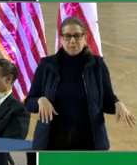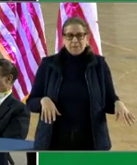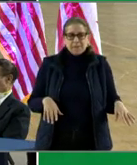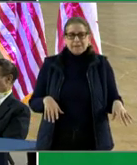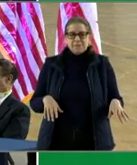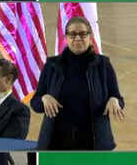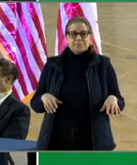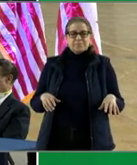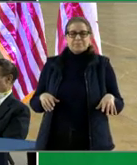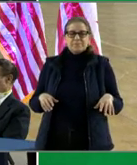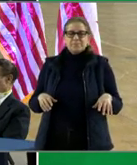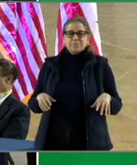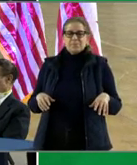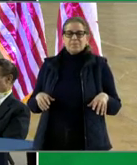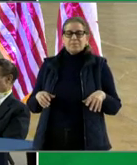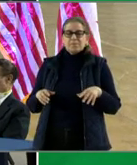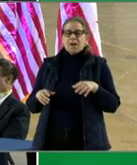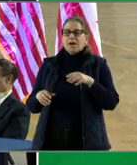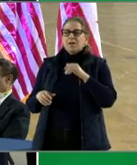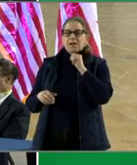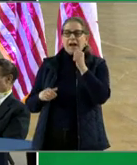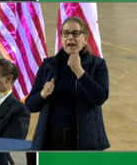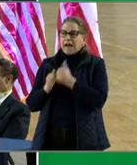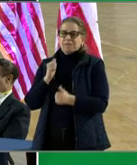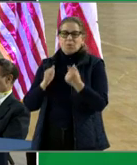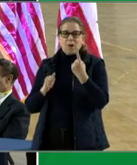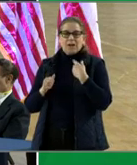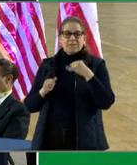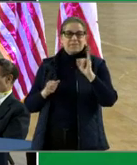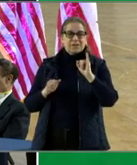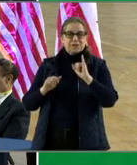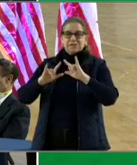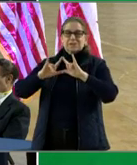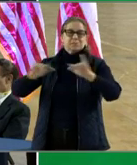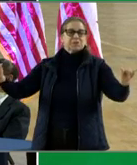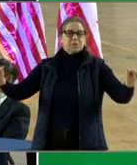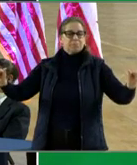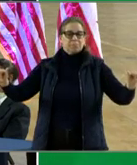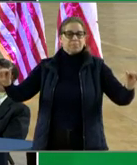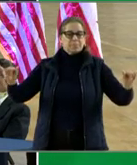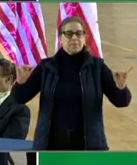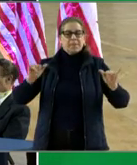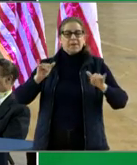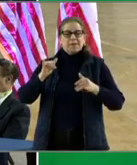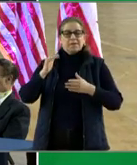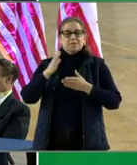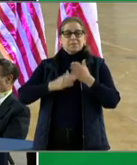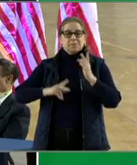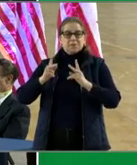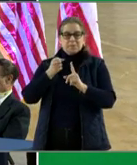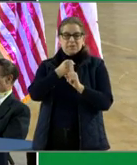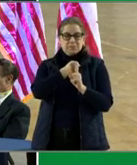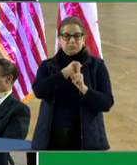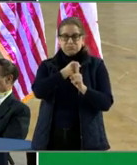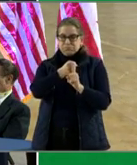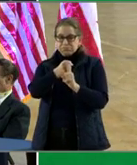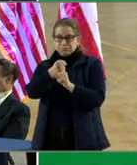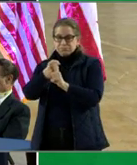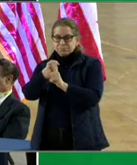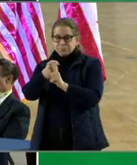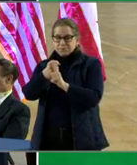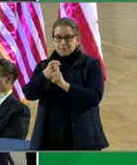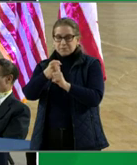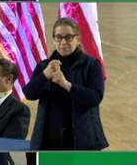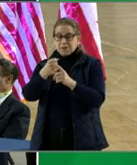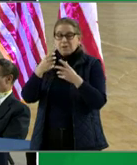time, and individuals can become convalescent or recover from their illness and then return back